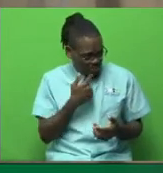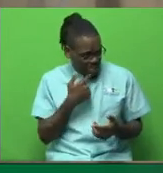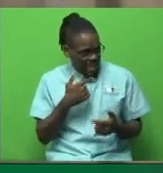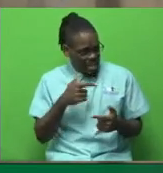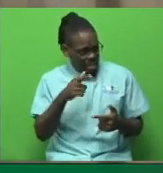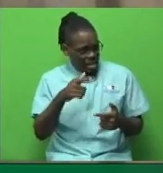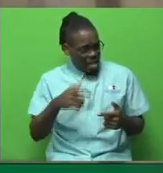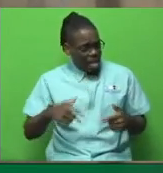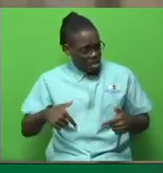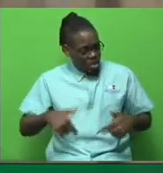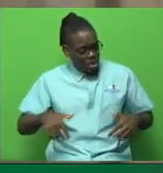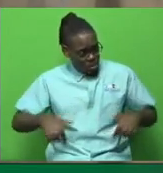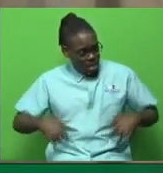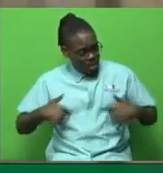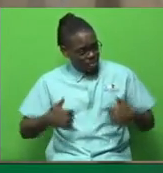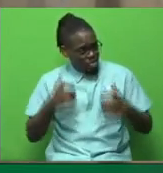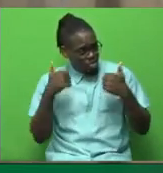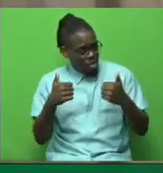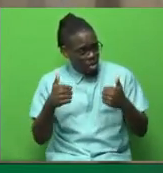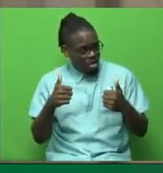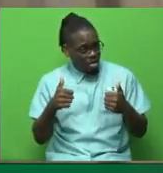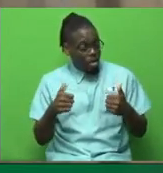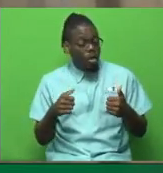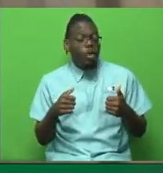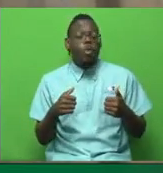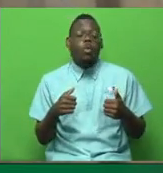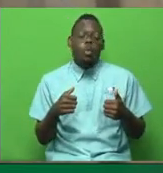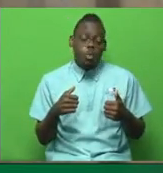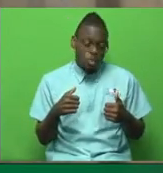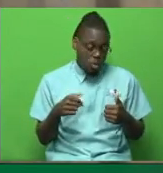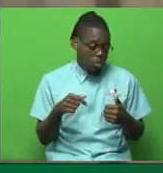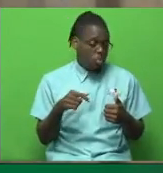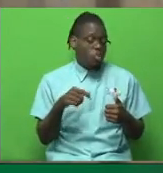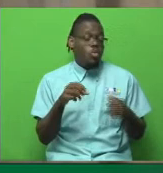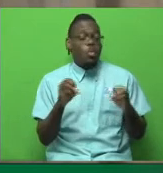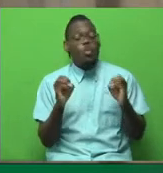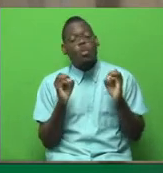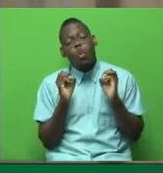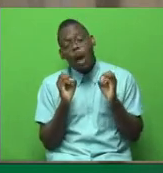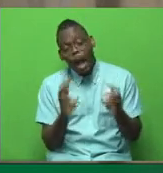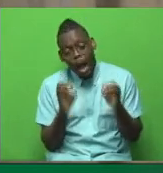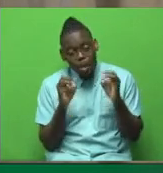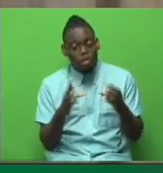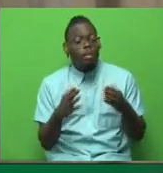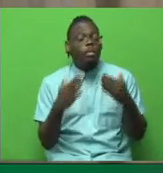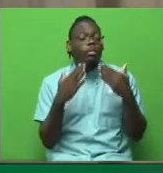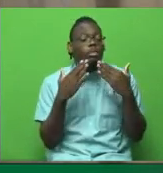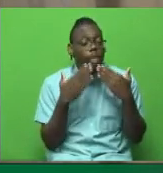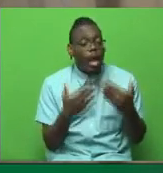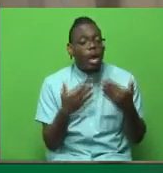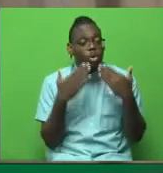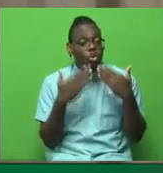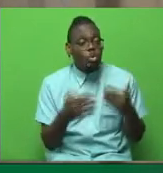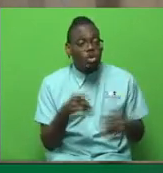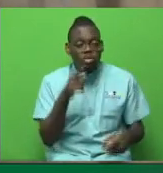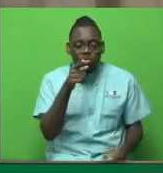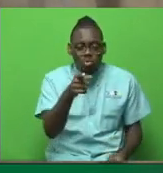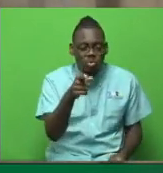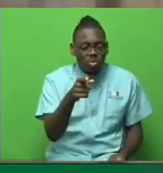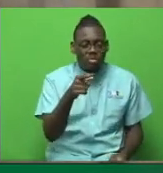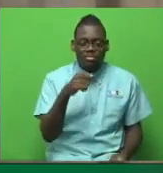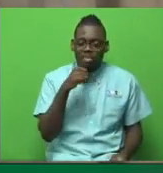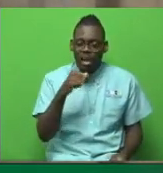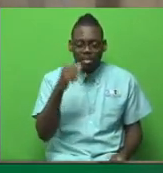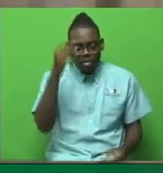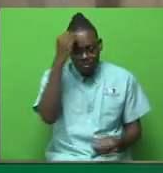are going so well we have to be so grateful I mean all they have until the population yet is that shut